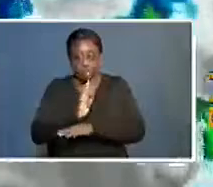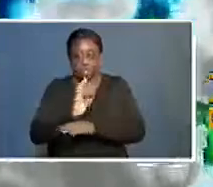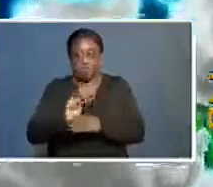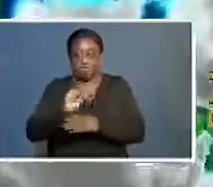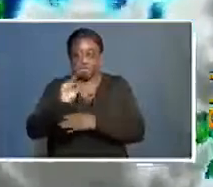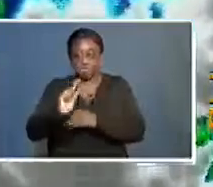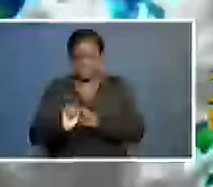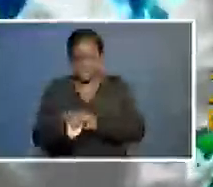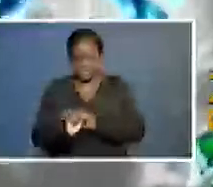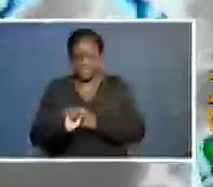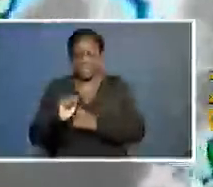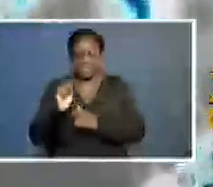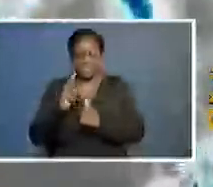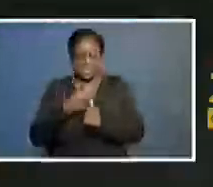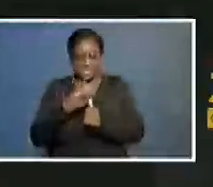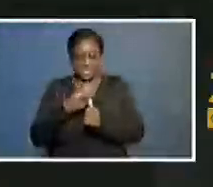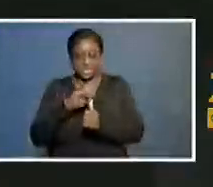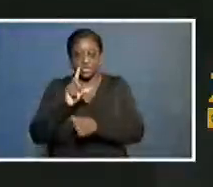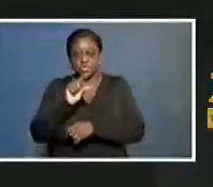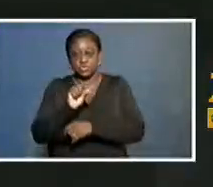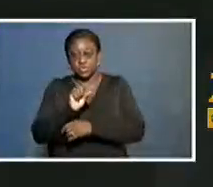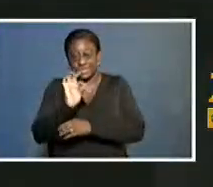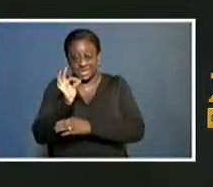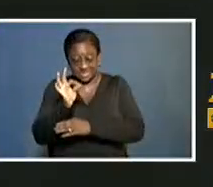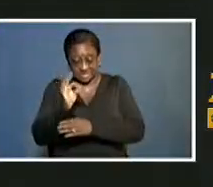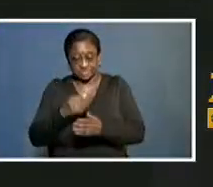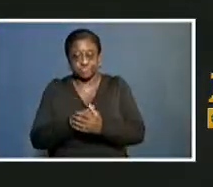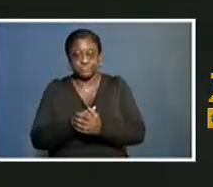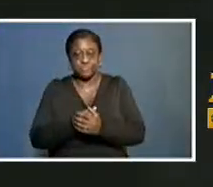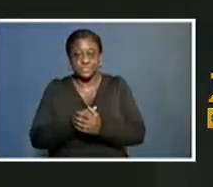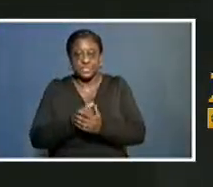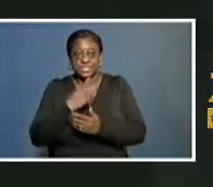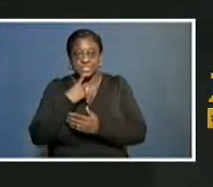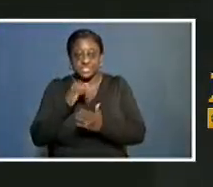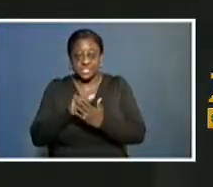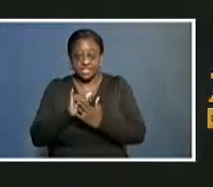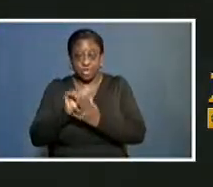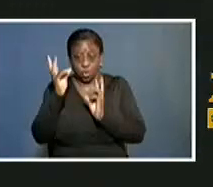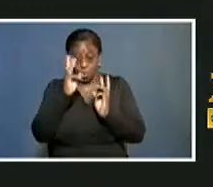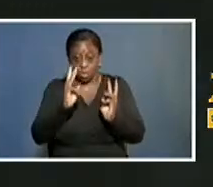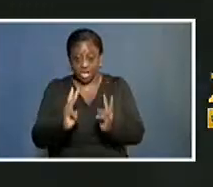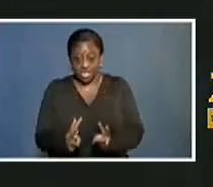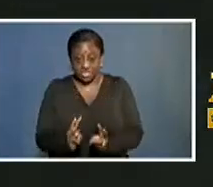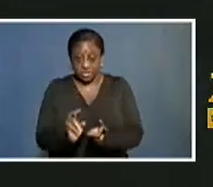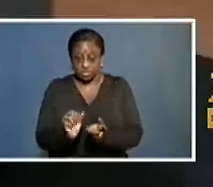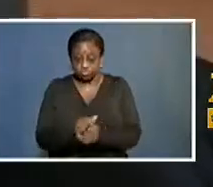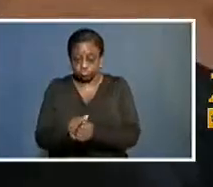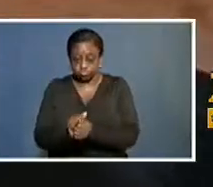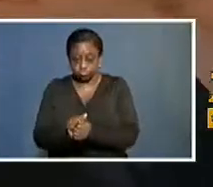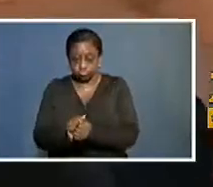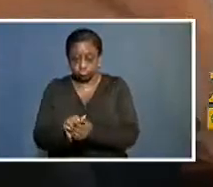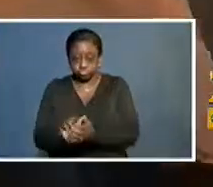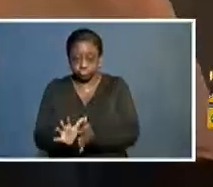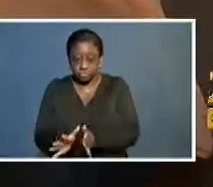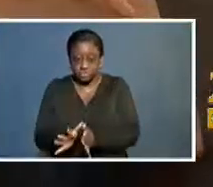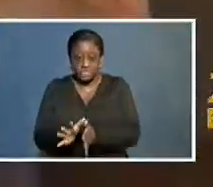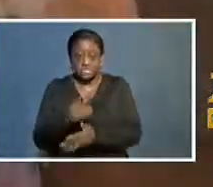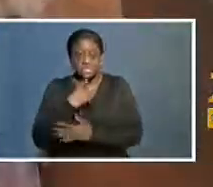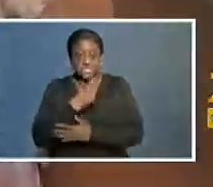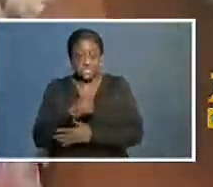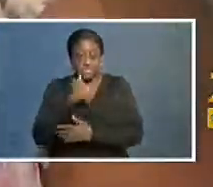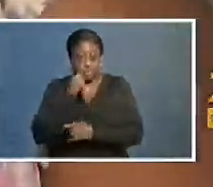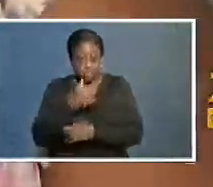September 2nd, 2019. The weather deteriorated, and my daughter and I, Shadonica, we were here at the